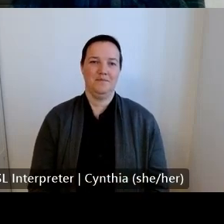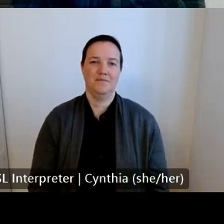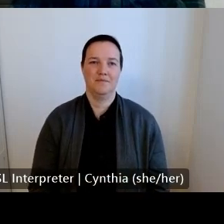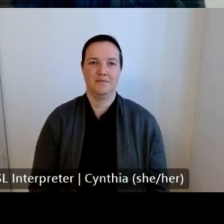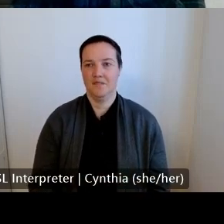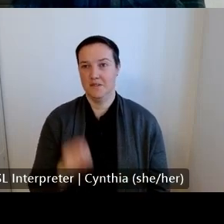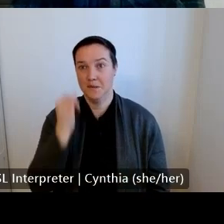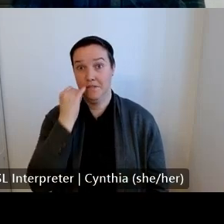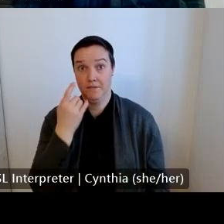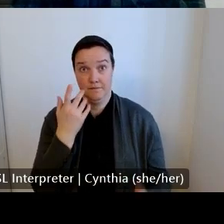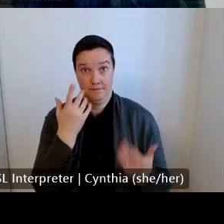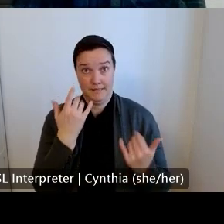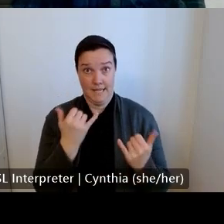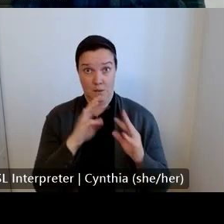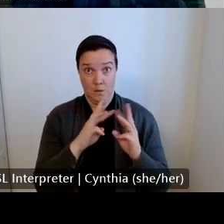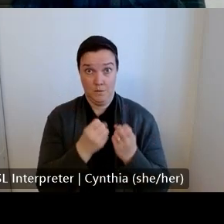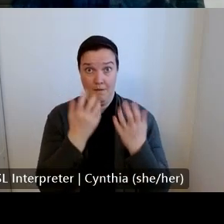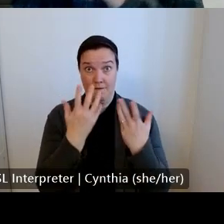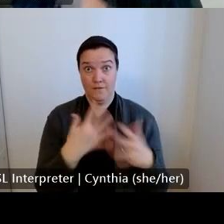after this webinar.